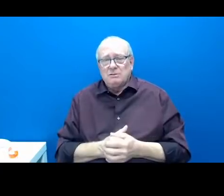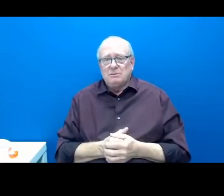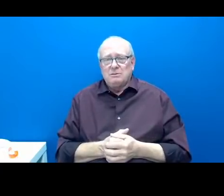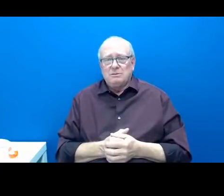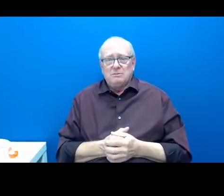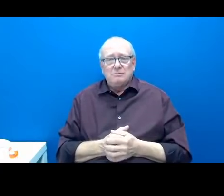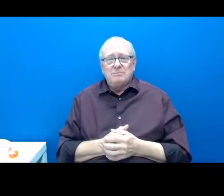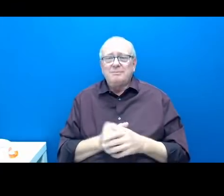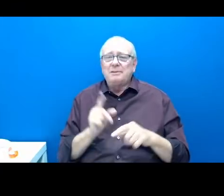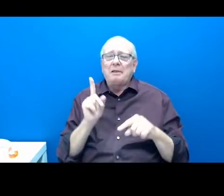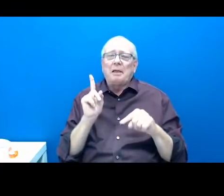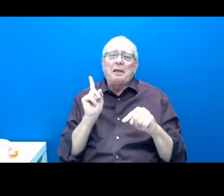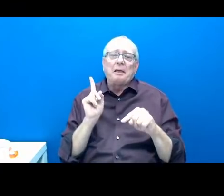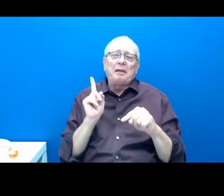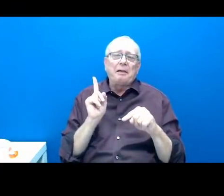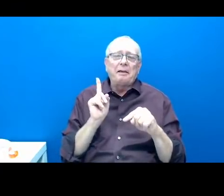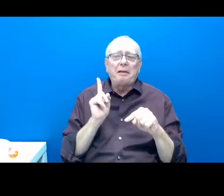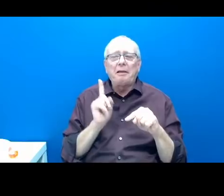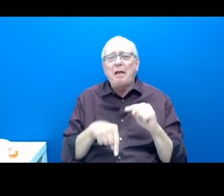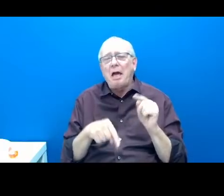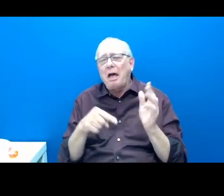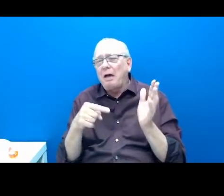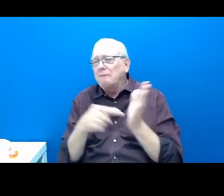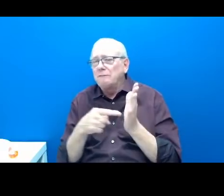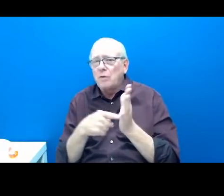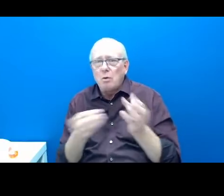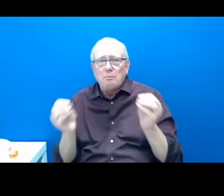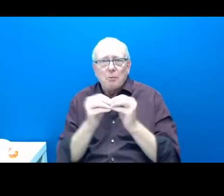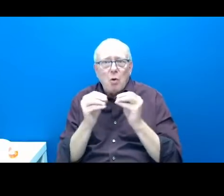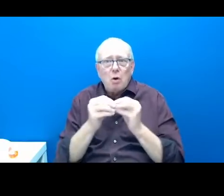afford a breakthrough infection. We can't afford,